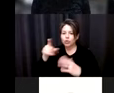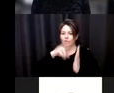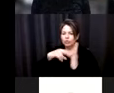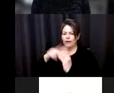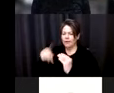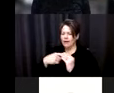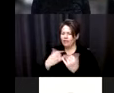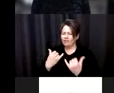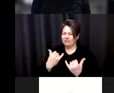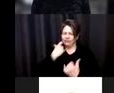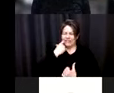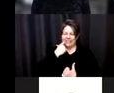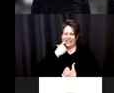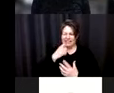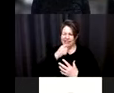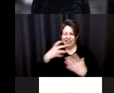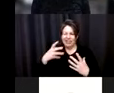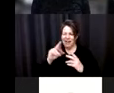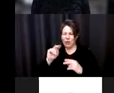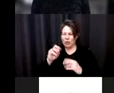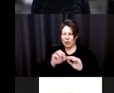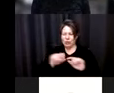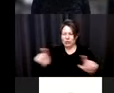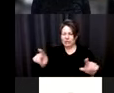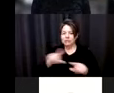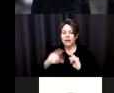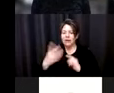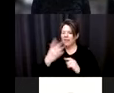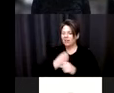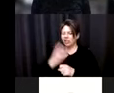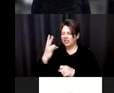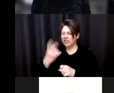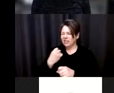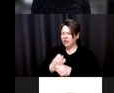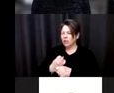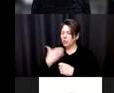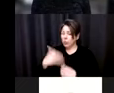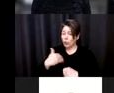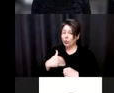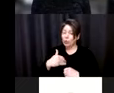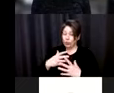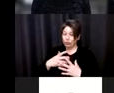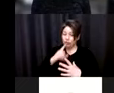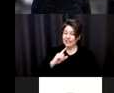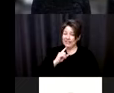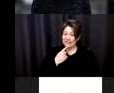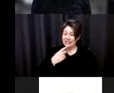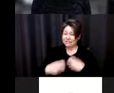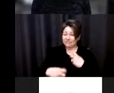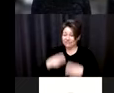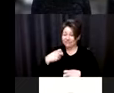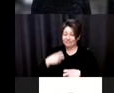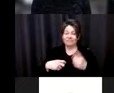news as much these days, but maybe 5 or 7 years ago, it was pretty rampant. So it seemed